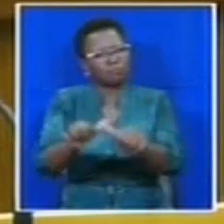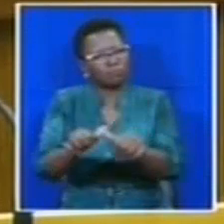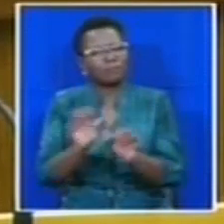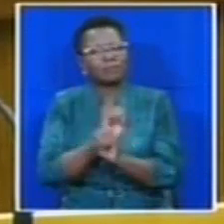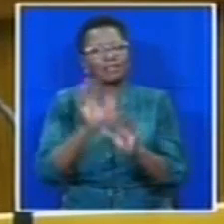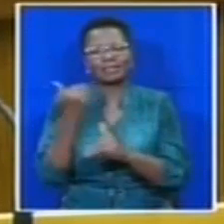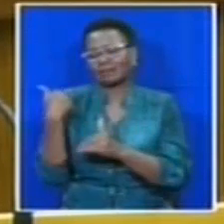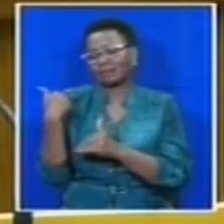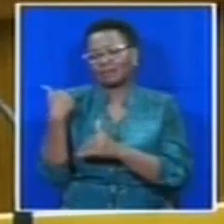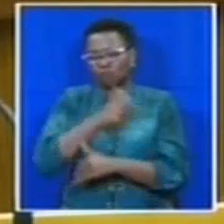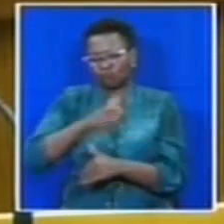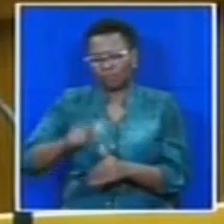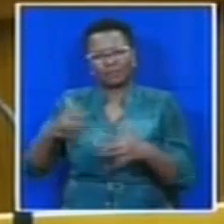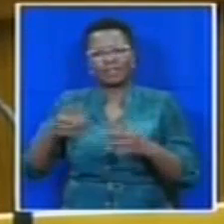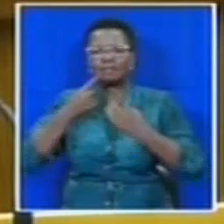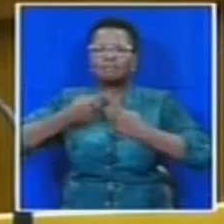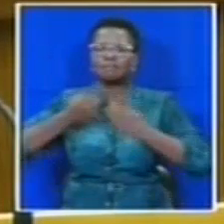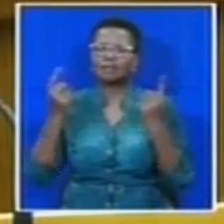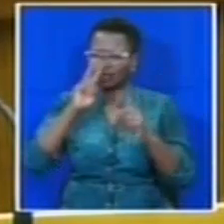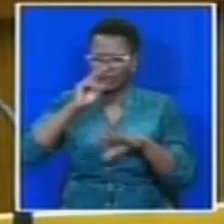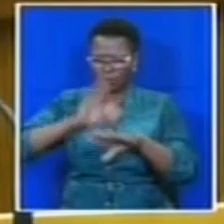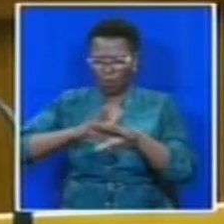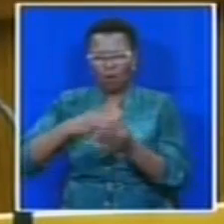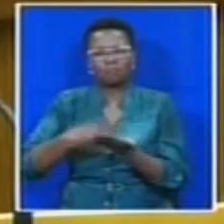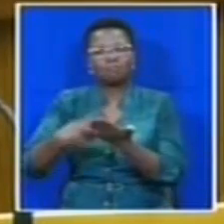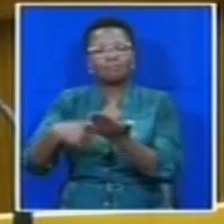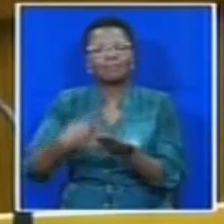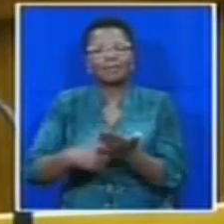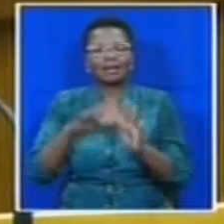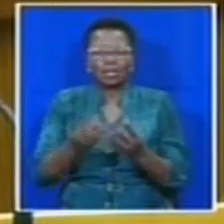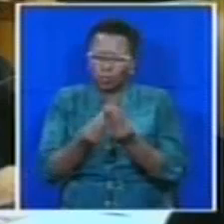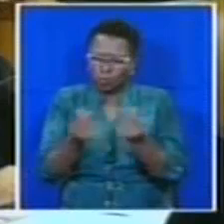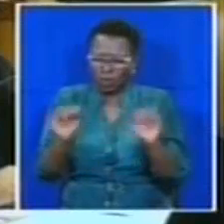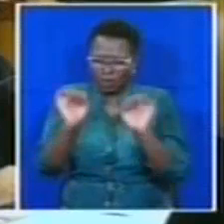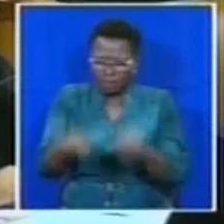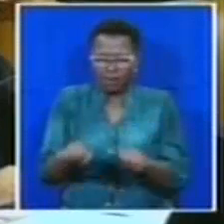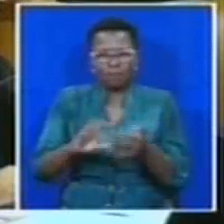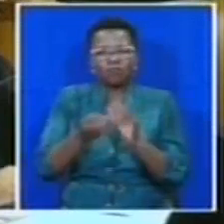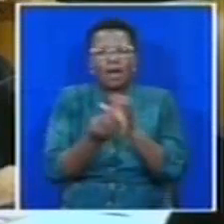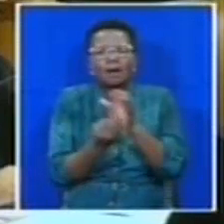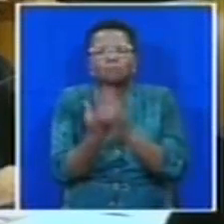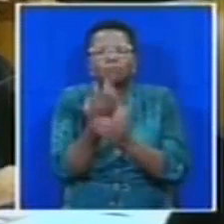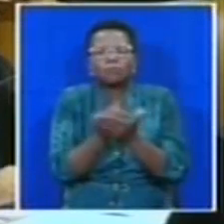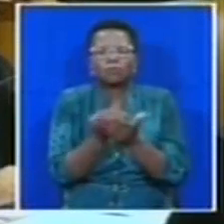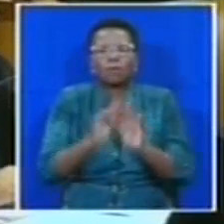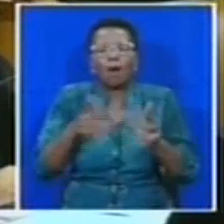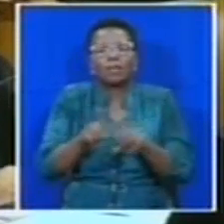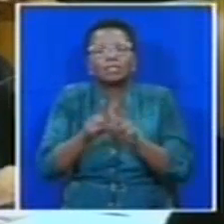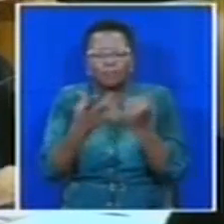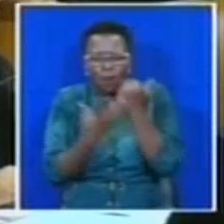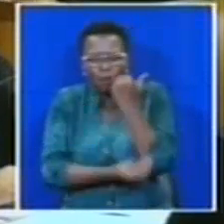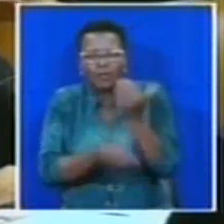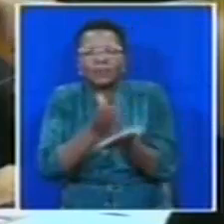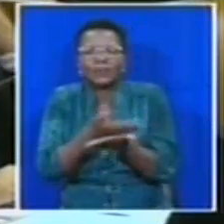by the President to seek common solutions and concrete actions to slow growth and poverty. Just as in our